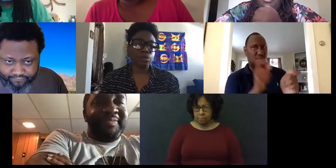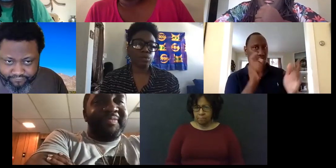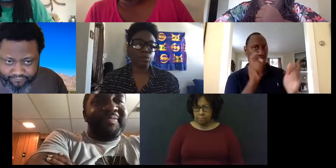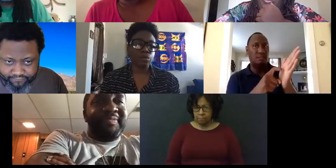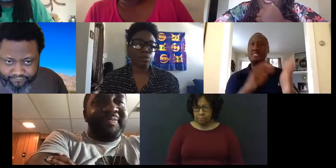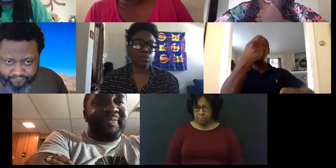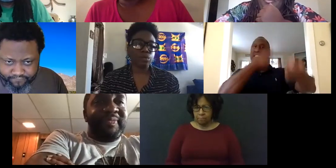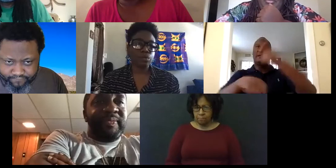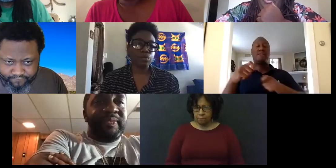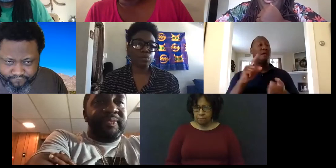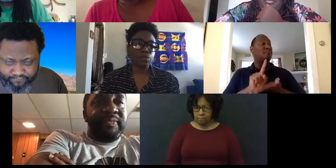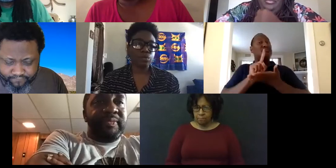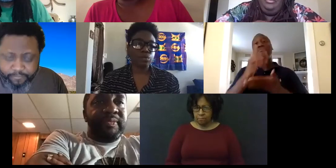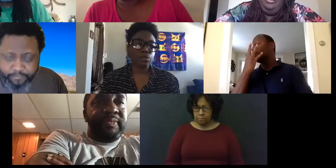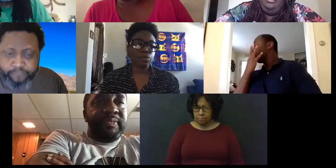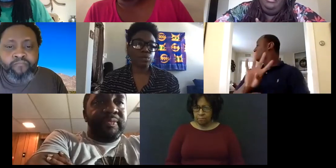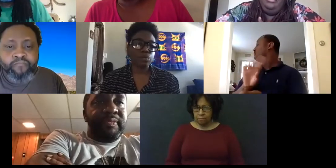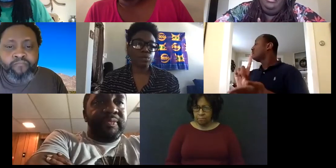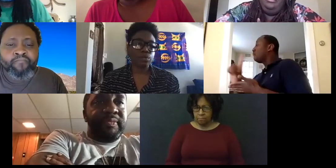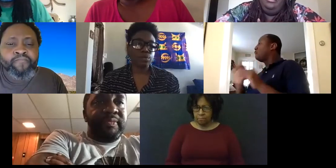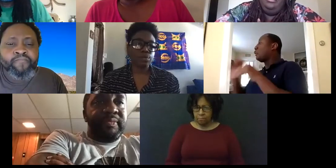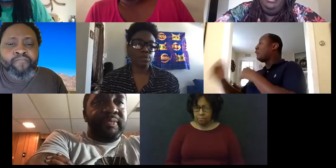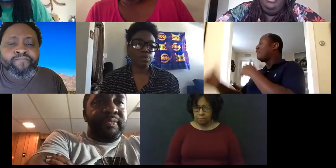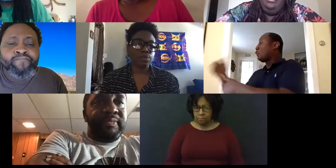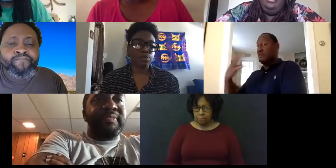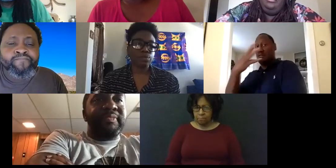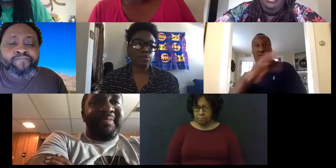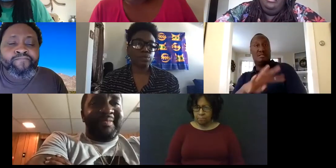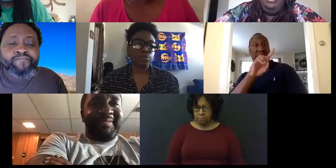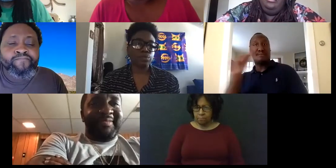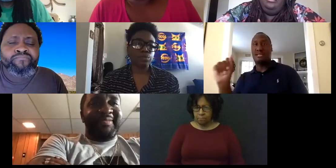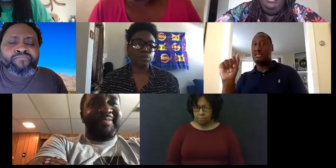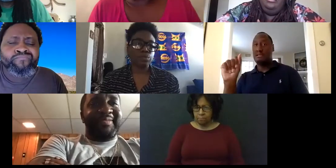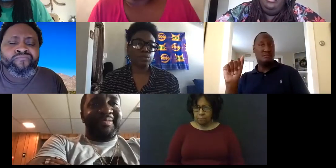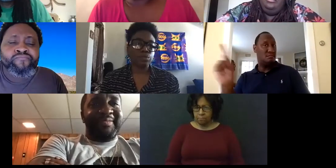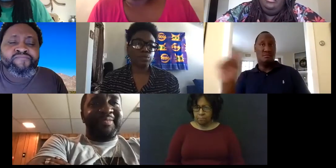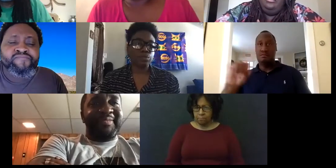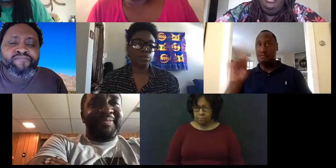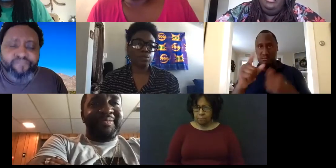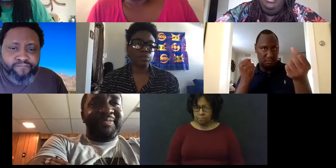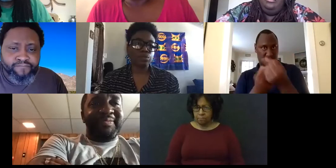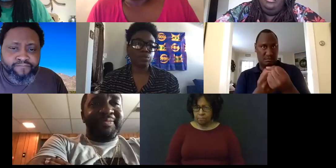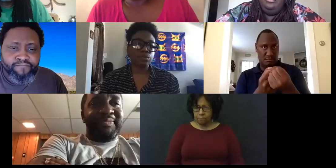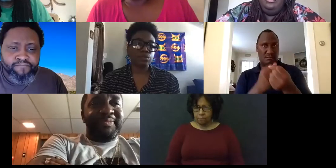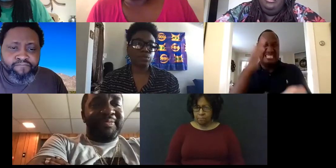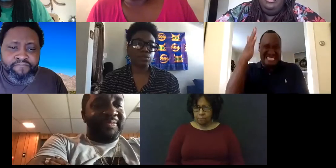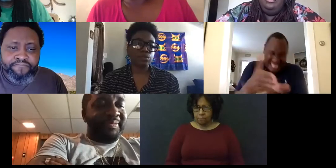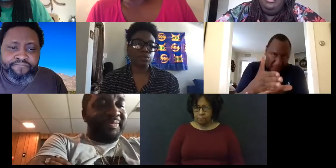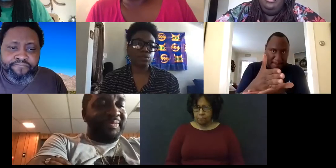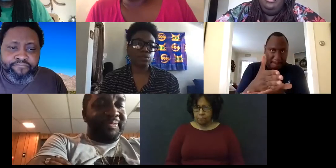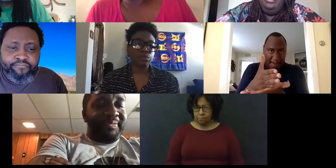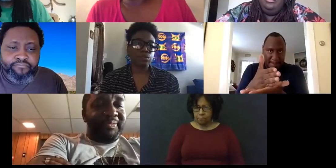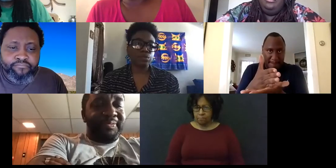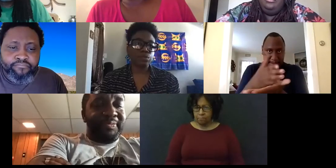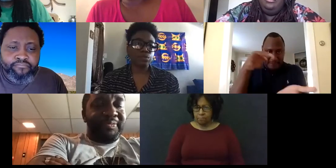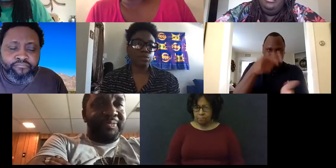You know, give us the privilege to be able to lead. You know, they don't keep the privilege and walk away from it. No, they have to